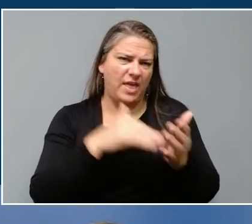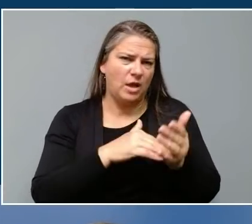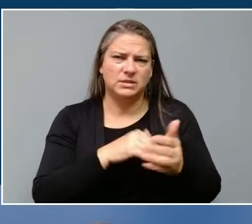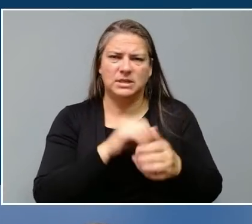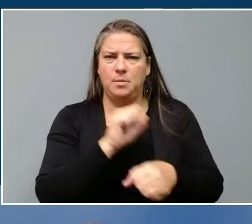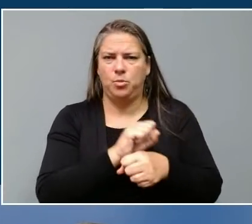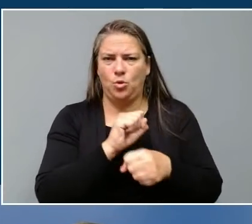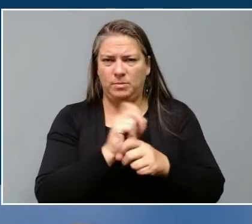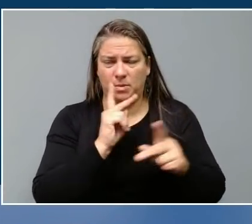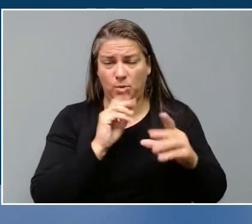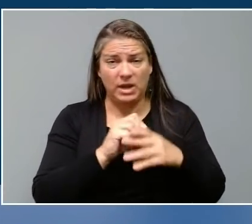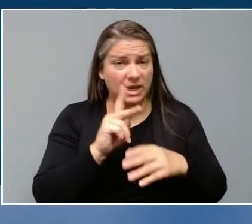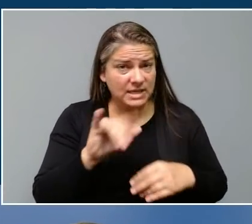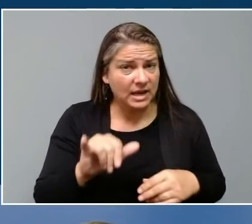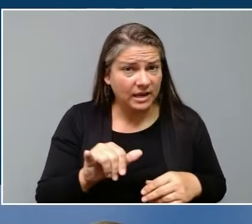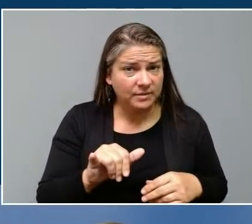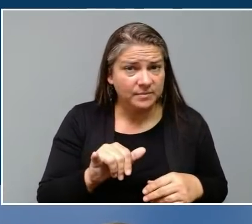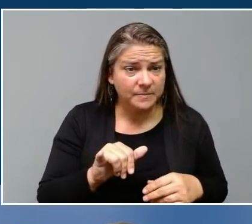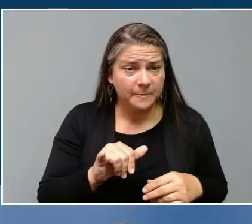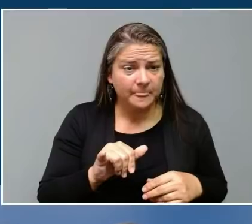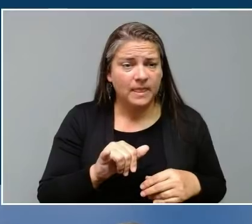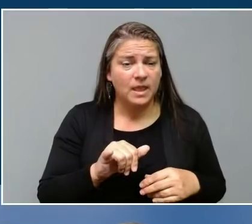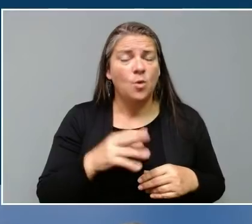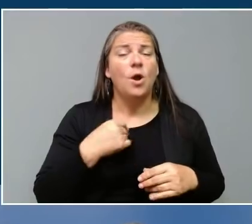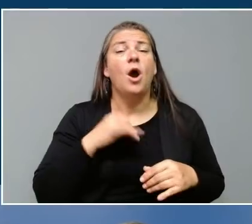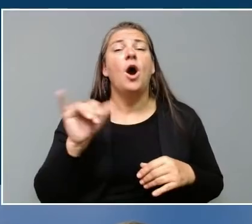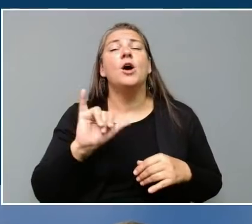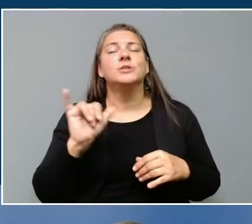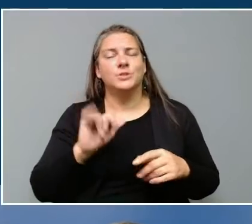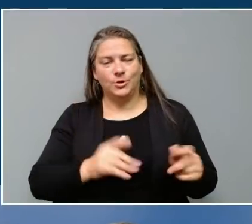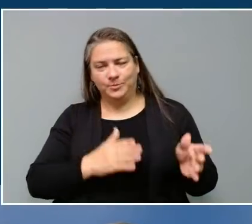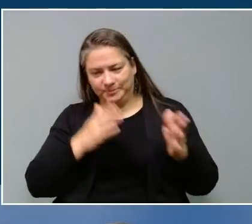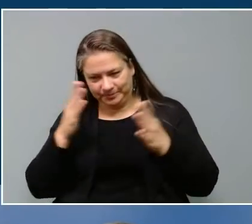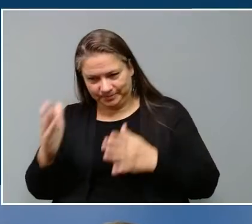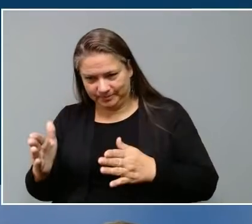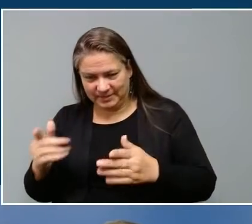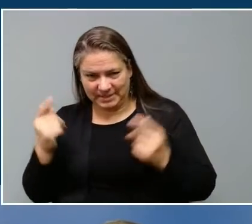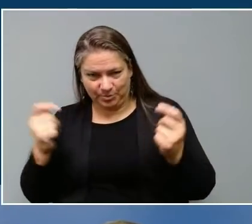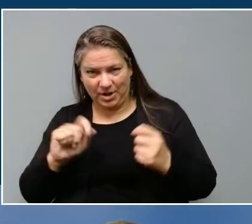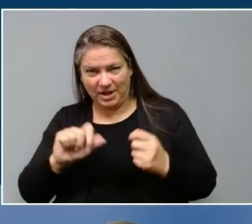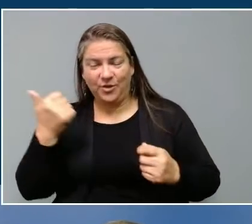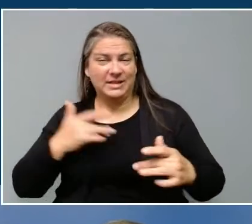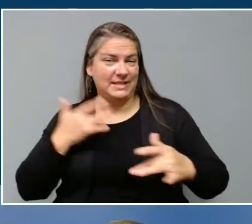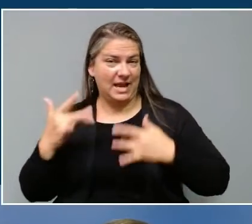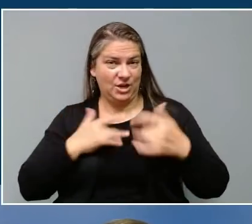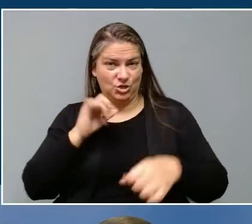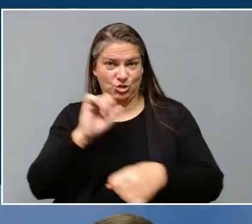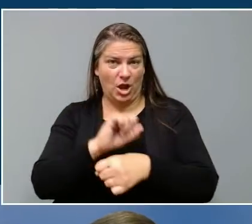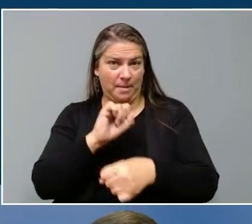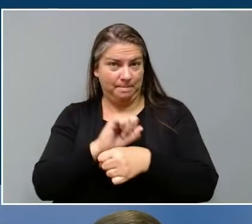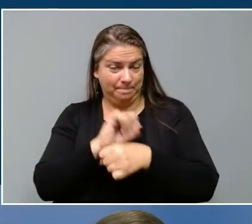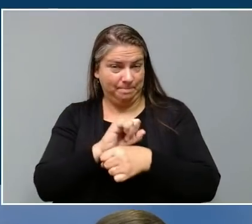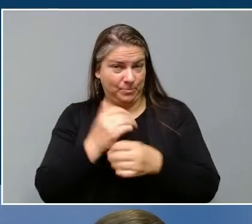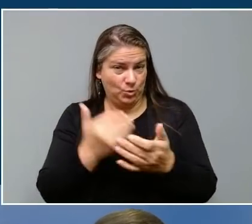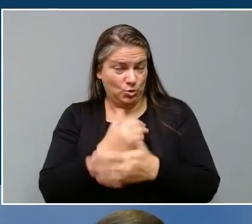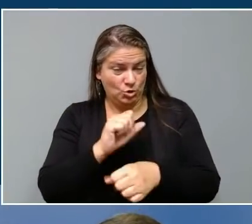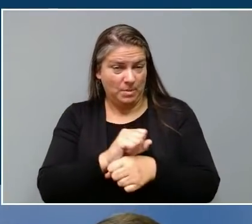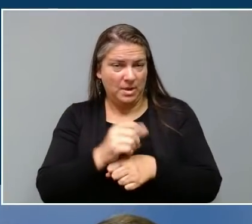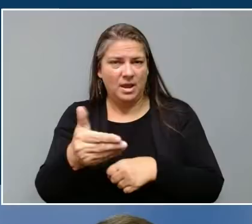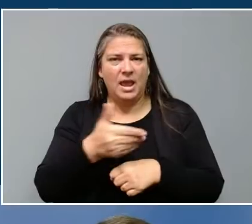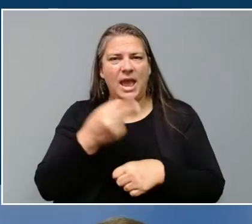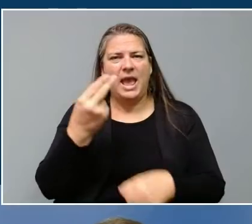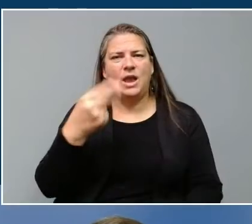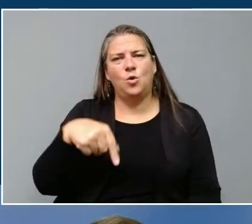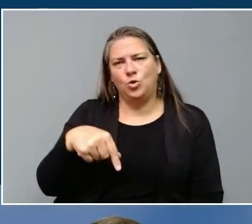statewide. Additionally, this week we celebrated another exciting job-creating project, one that's bringing a new headquarters